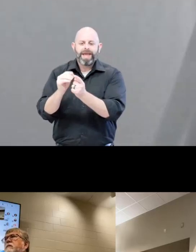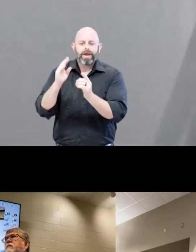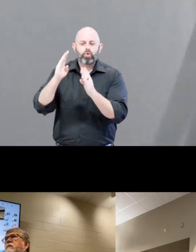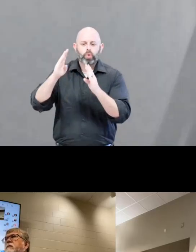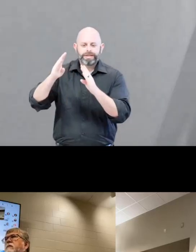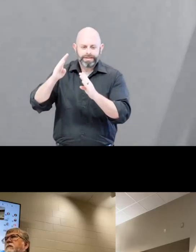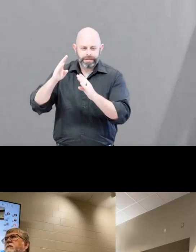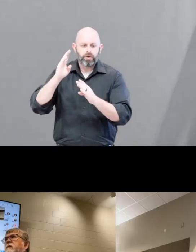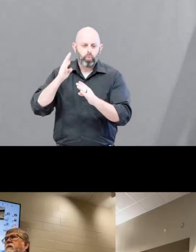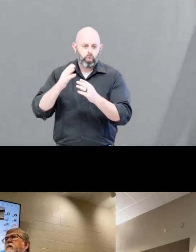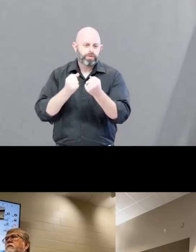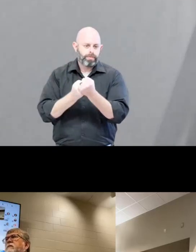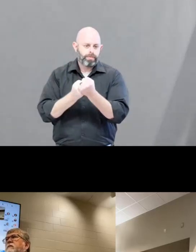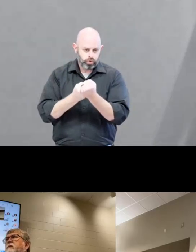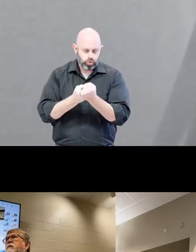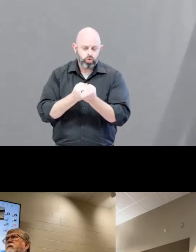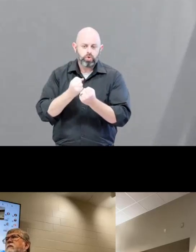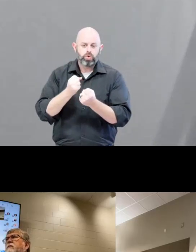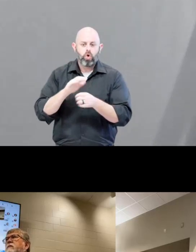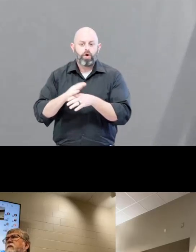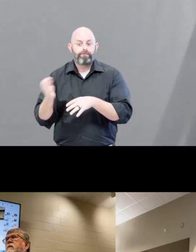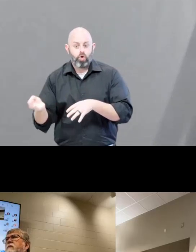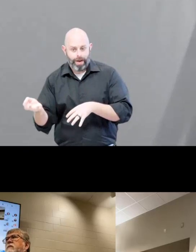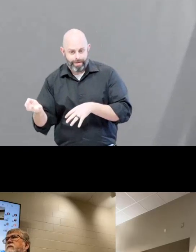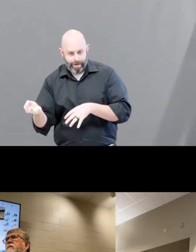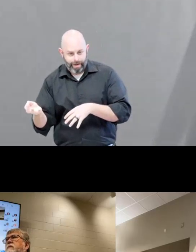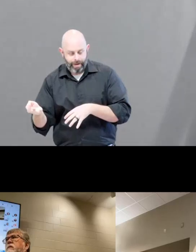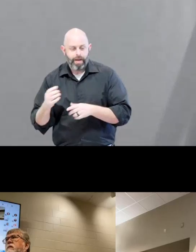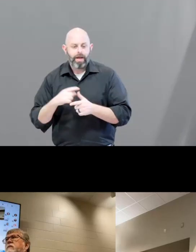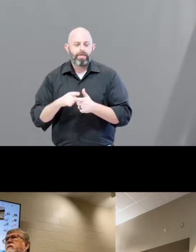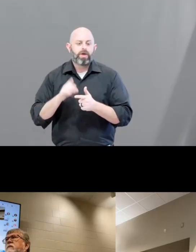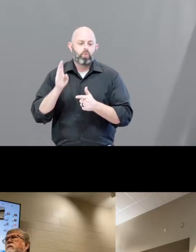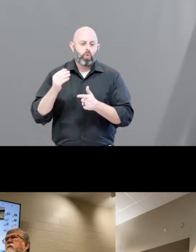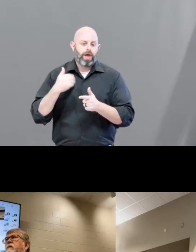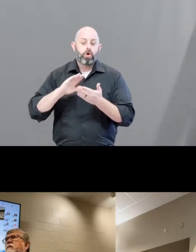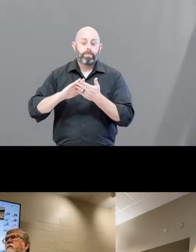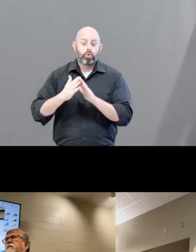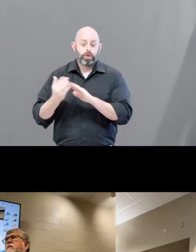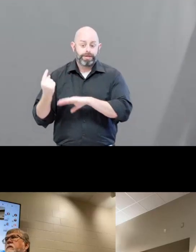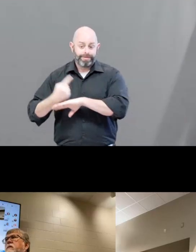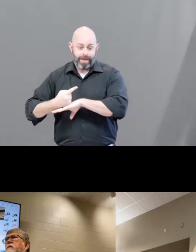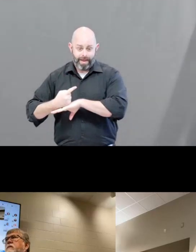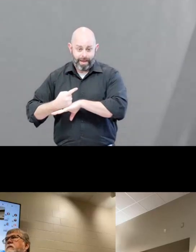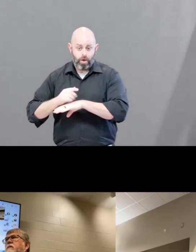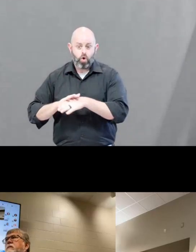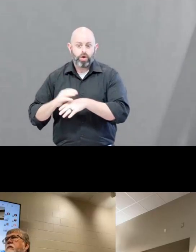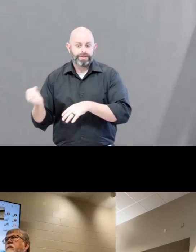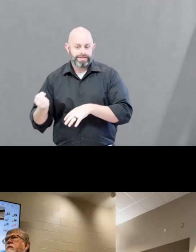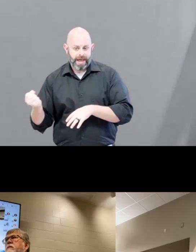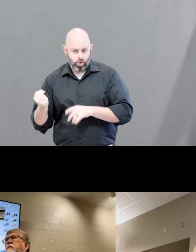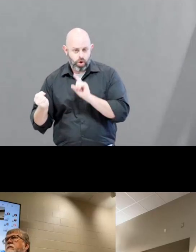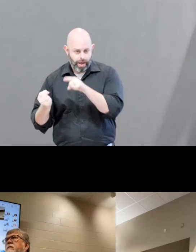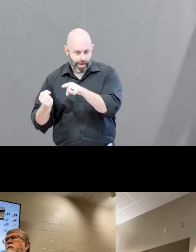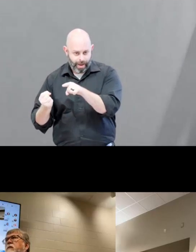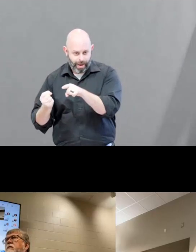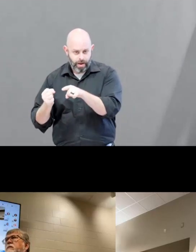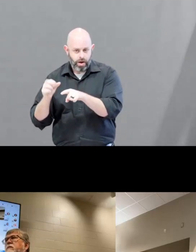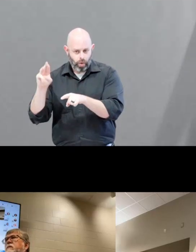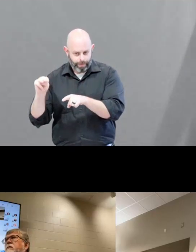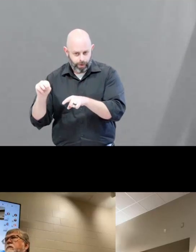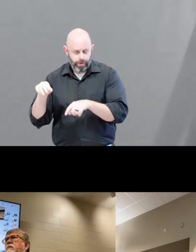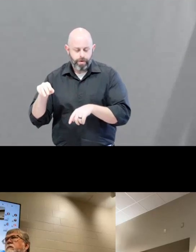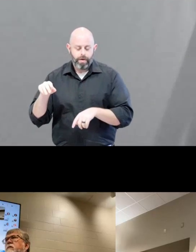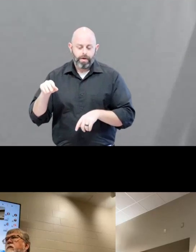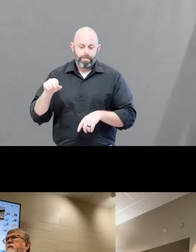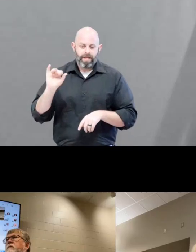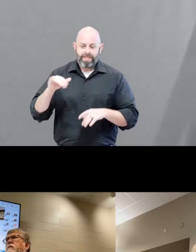they're going to sponsor is going to be on a Friday, and then they're going to have a community day on Saturday. And what the event